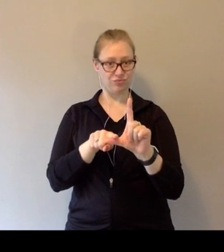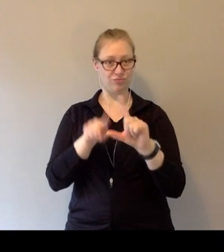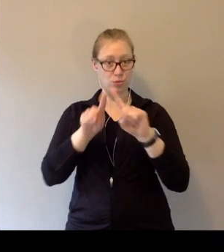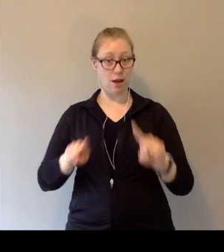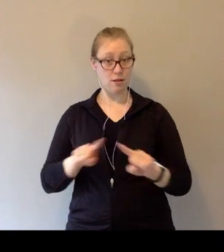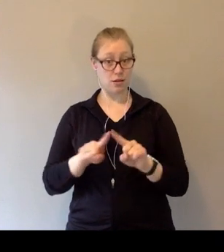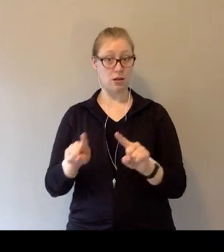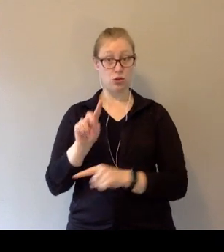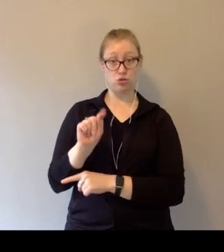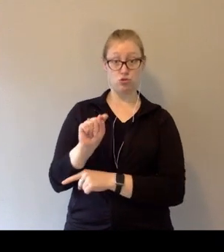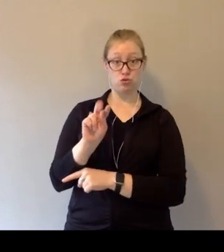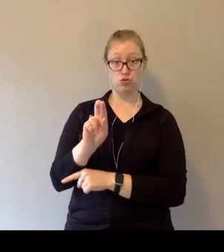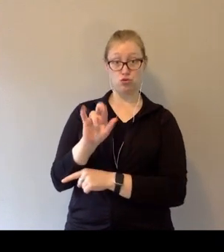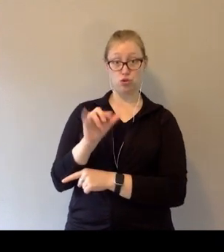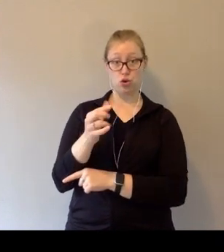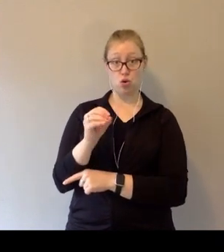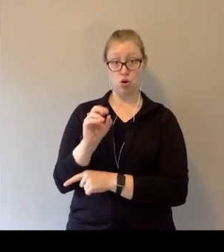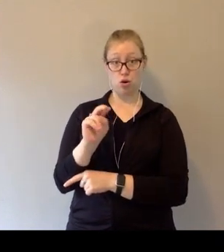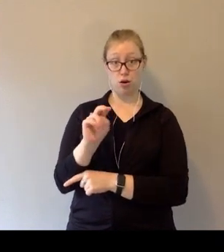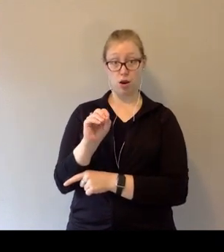ratios for